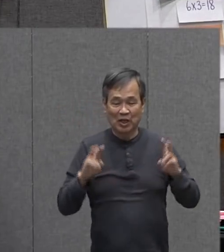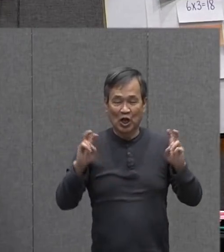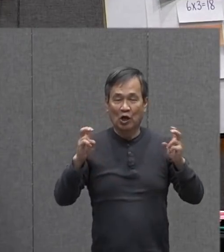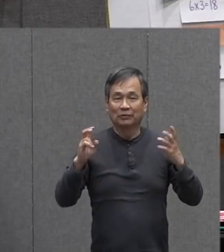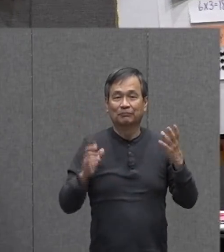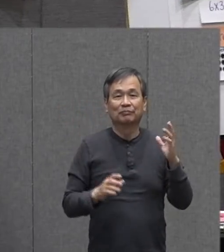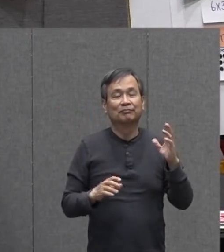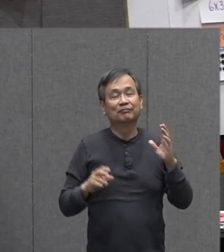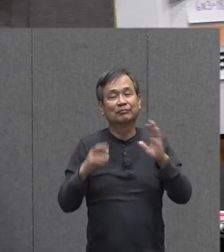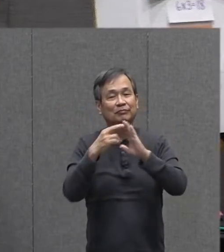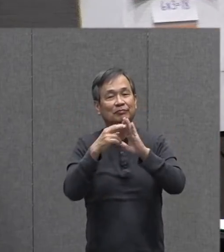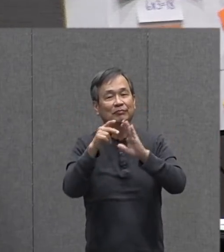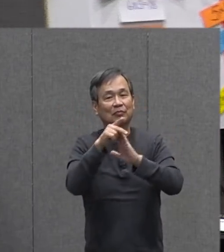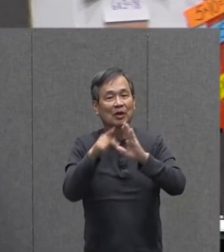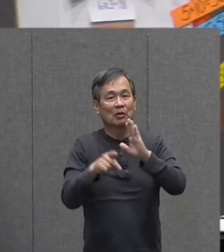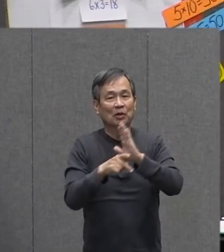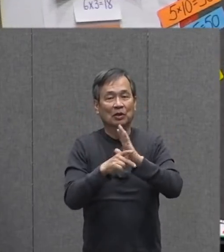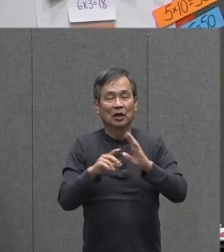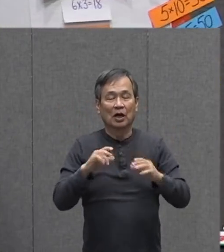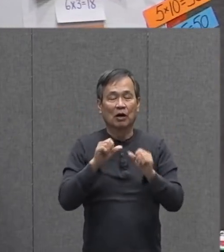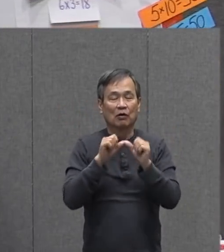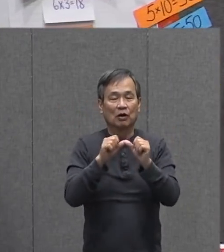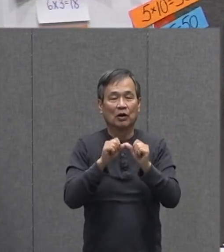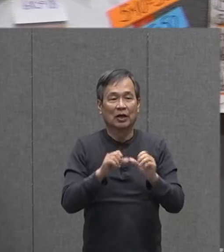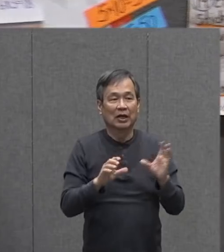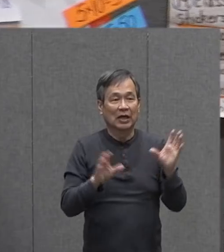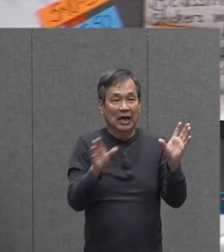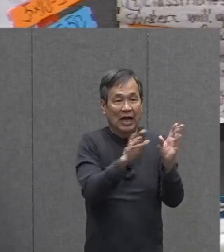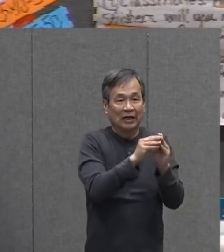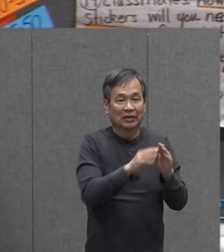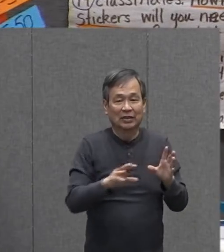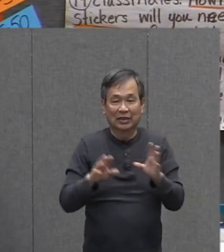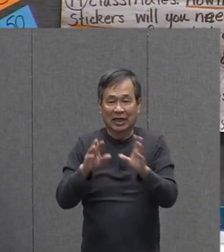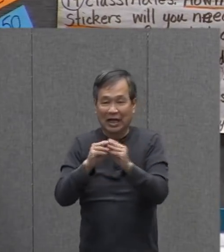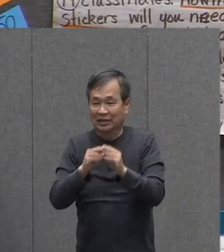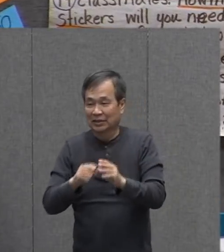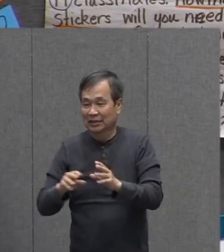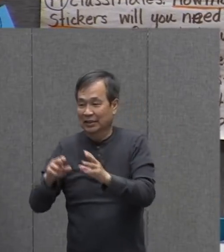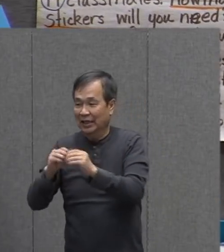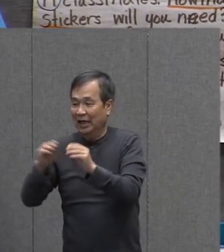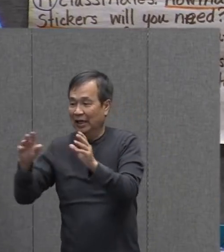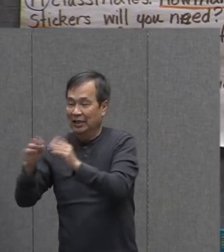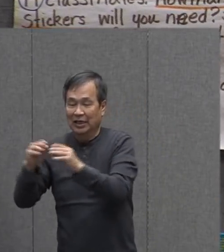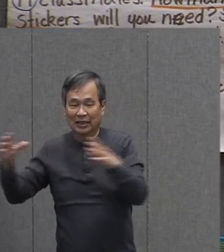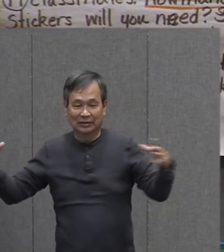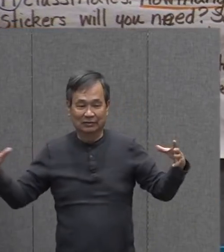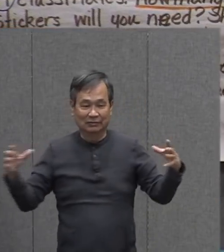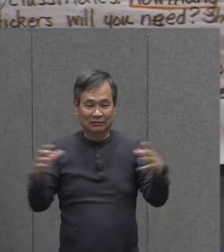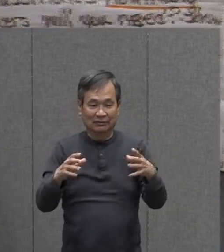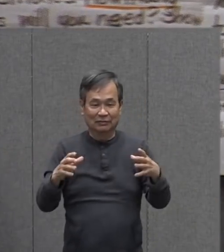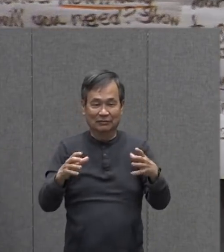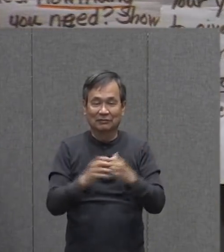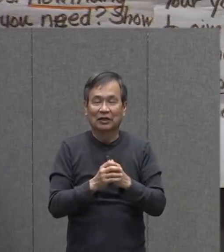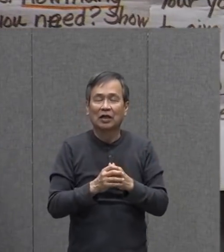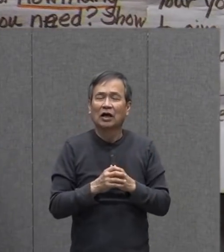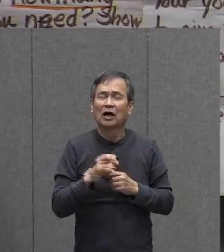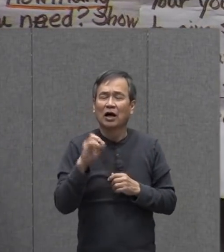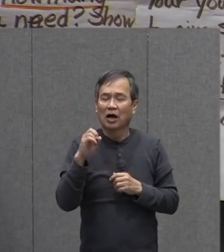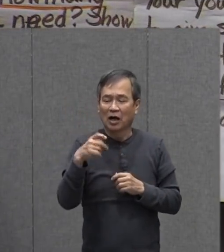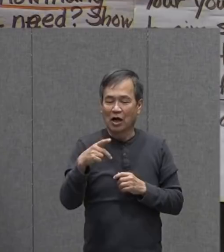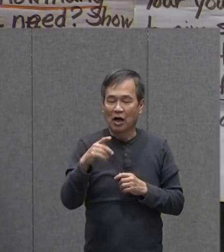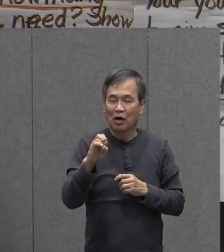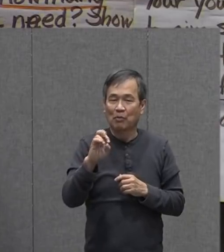back and watch this story again and create your own pages or figure out your number sentences for each of the problems